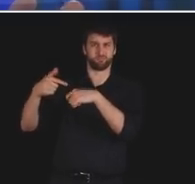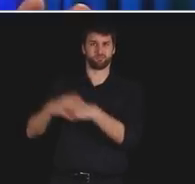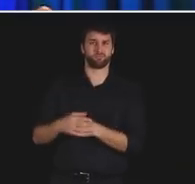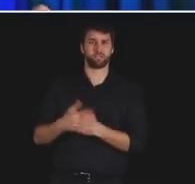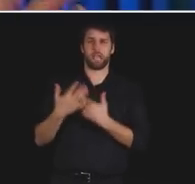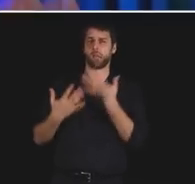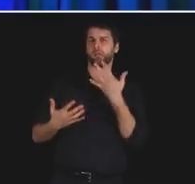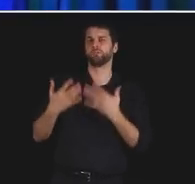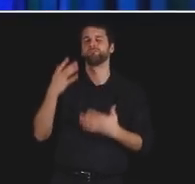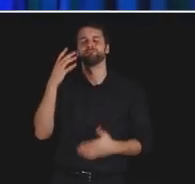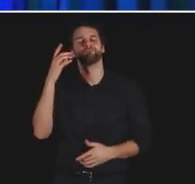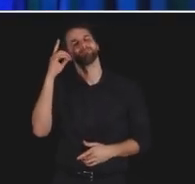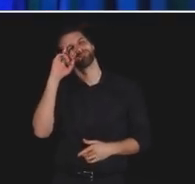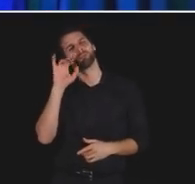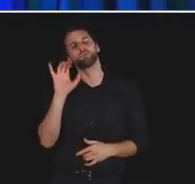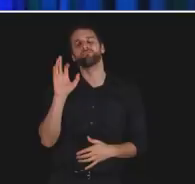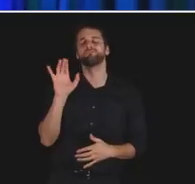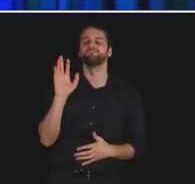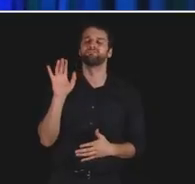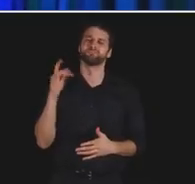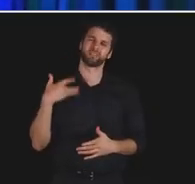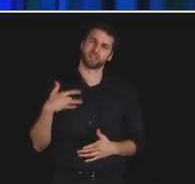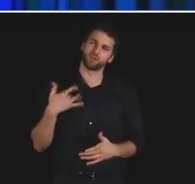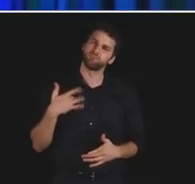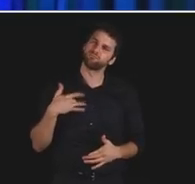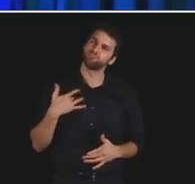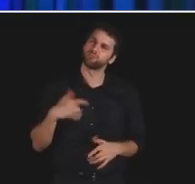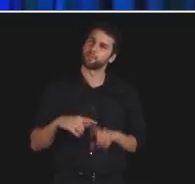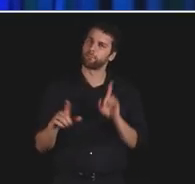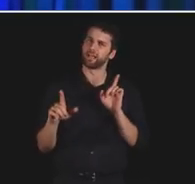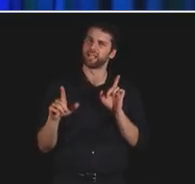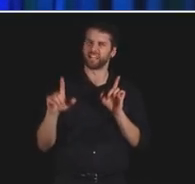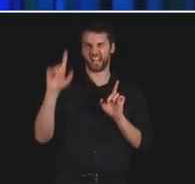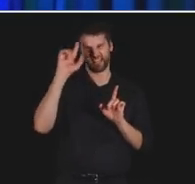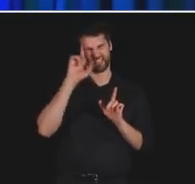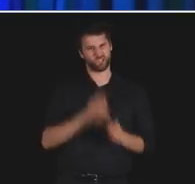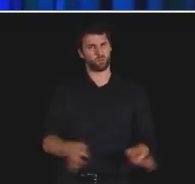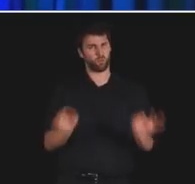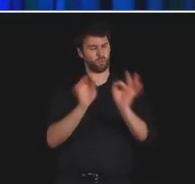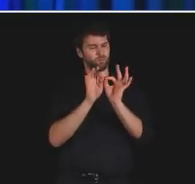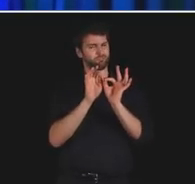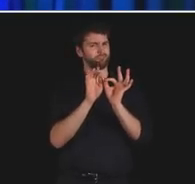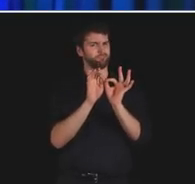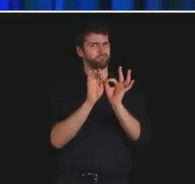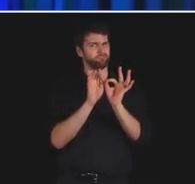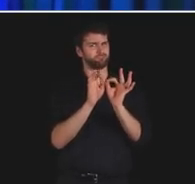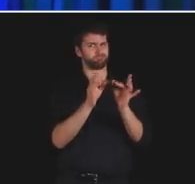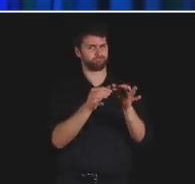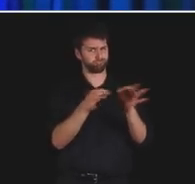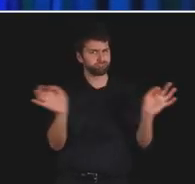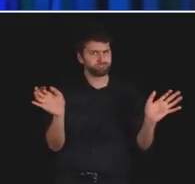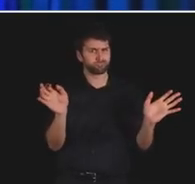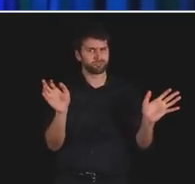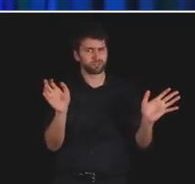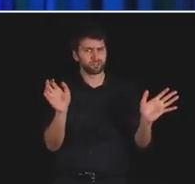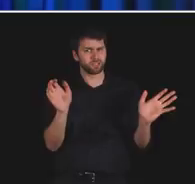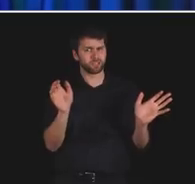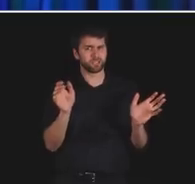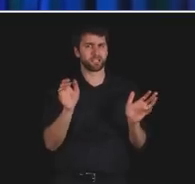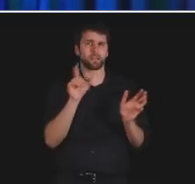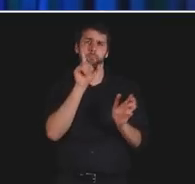saying, especially in today's general climate, that birds help remind